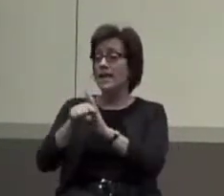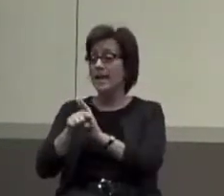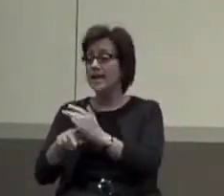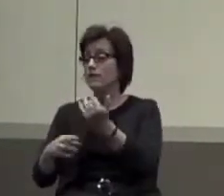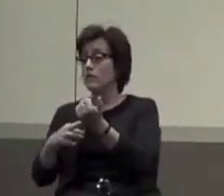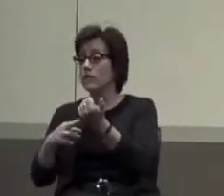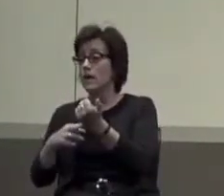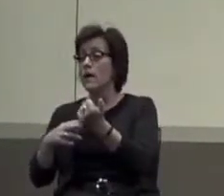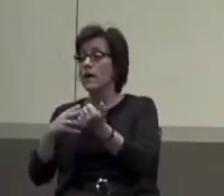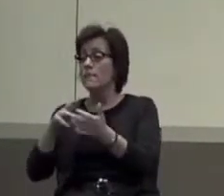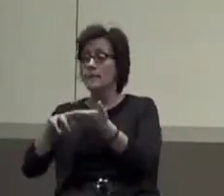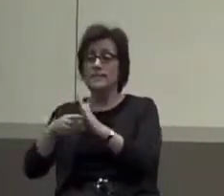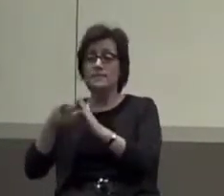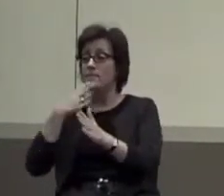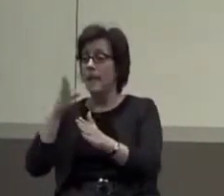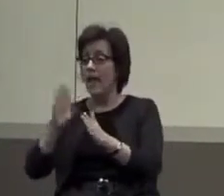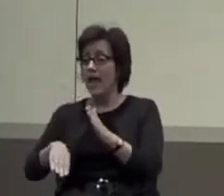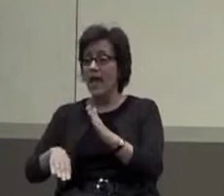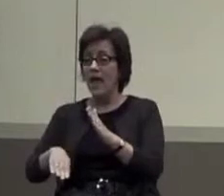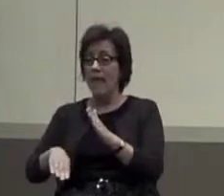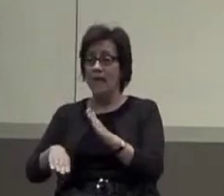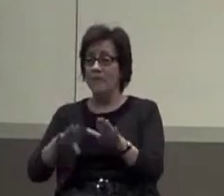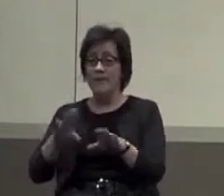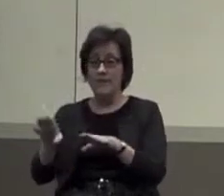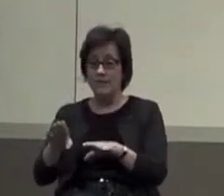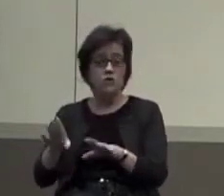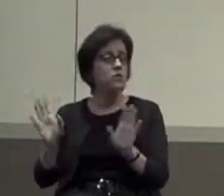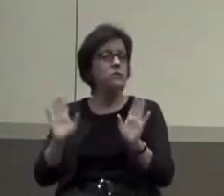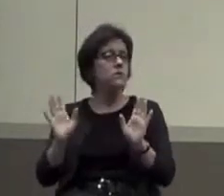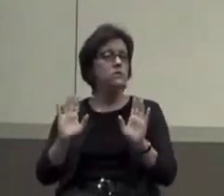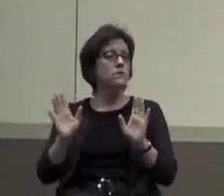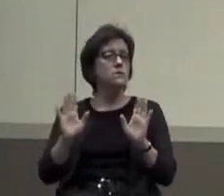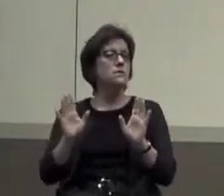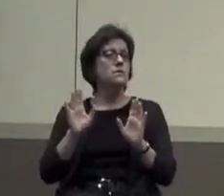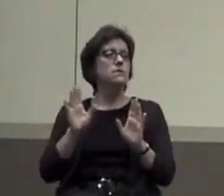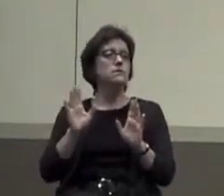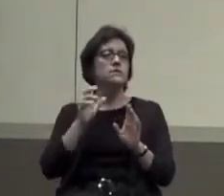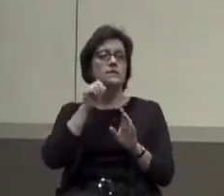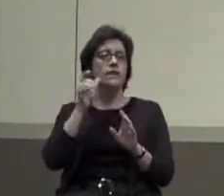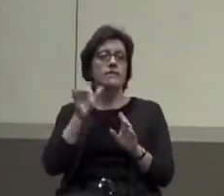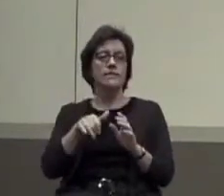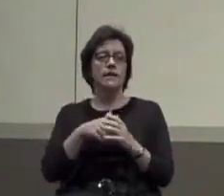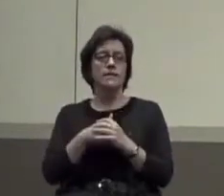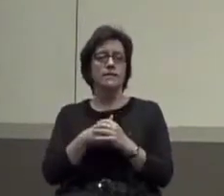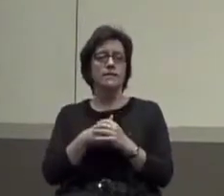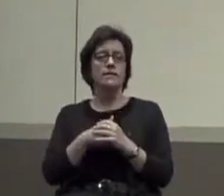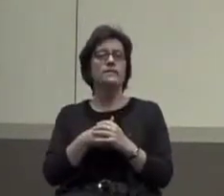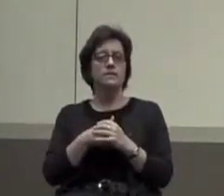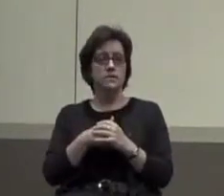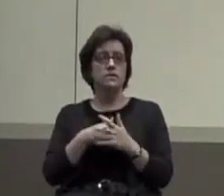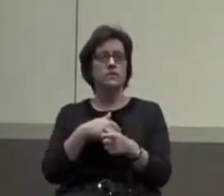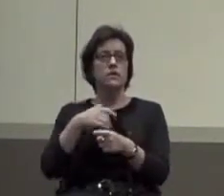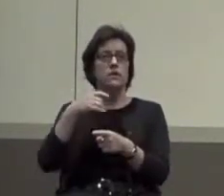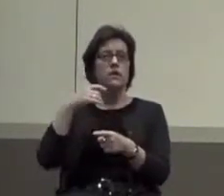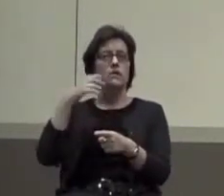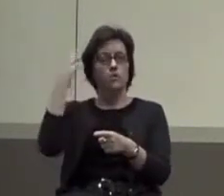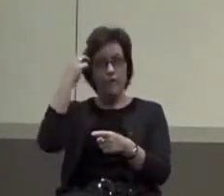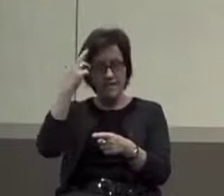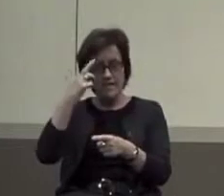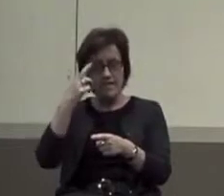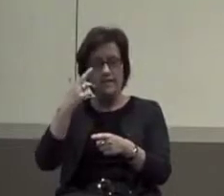bad behavior. But it's not like that. It is why the behavior improves. So